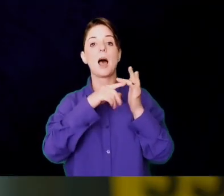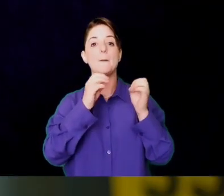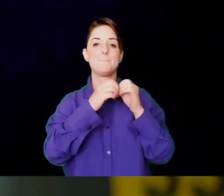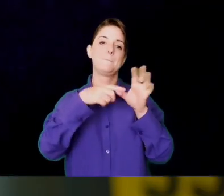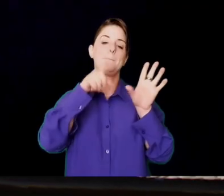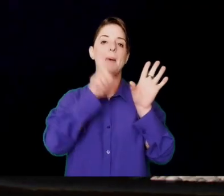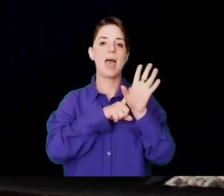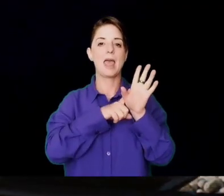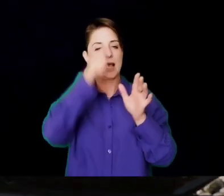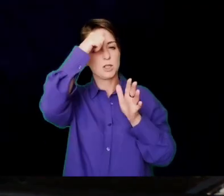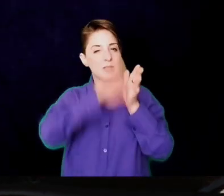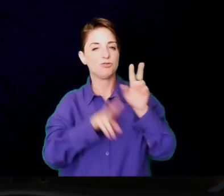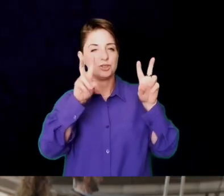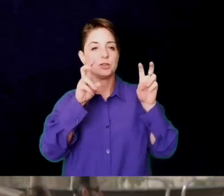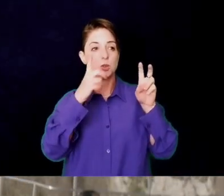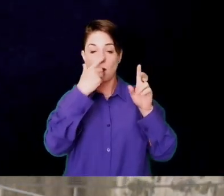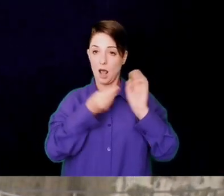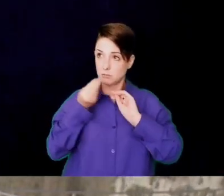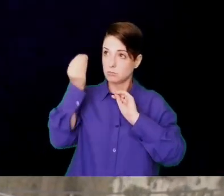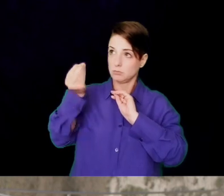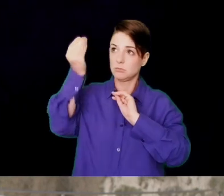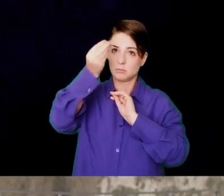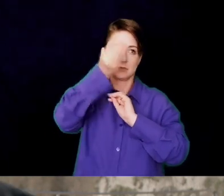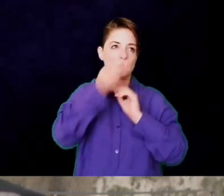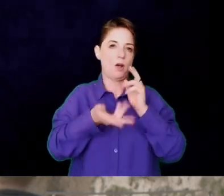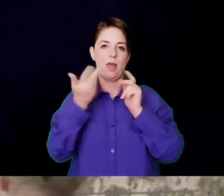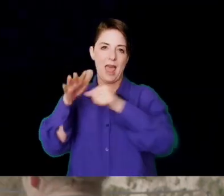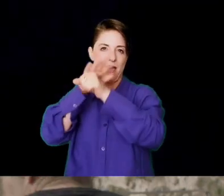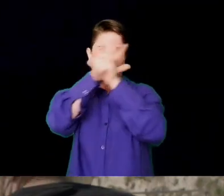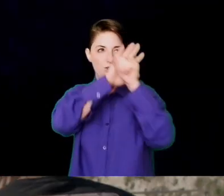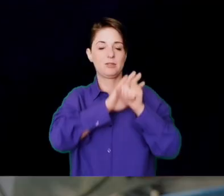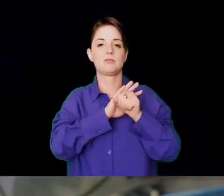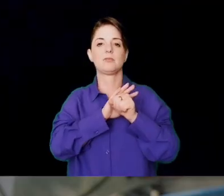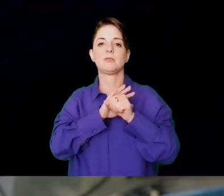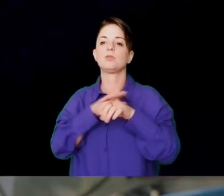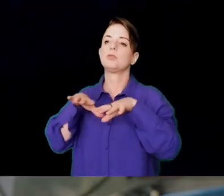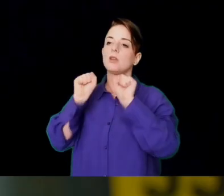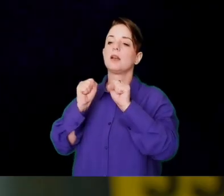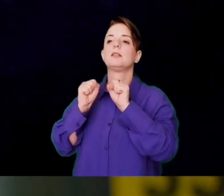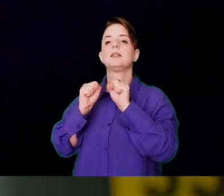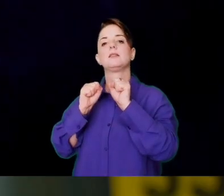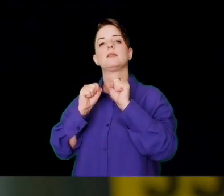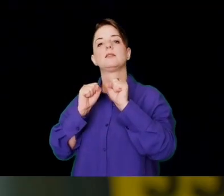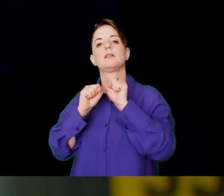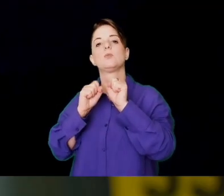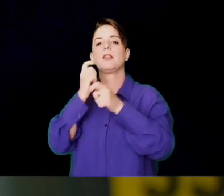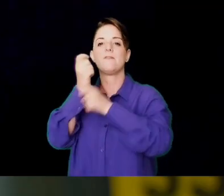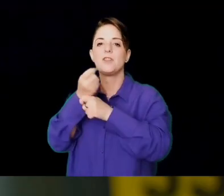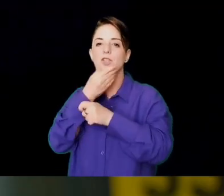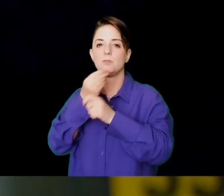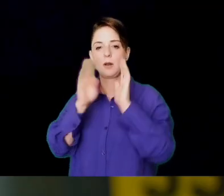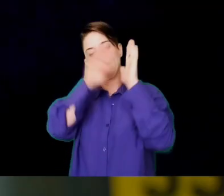other areas. The general principles, talking to the fishermen to start with, trying to put things right from the bottom